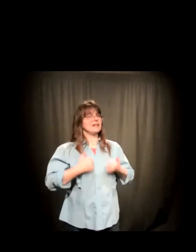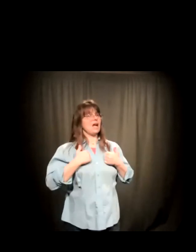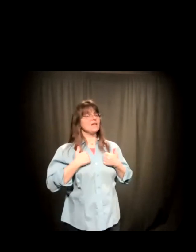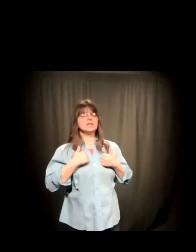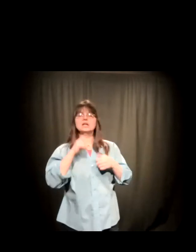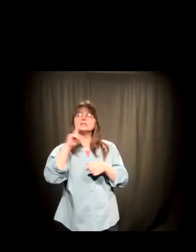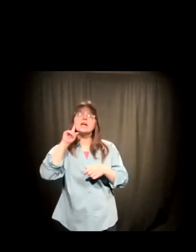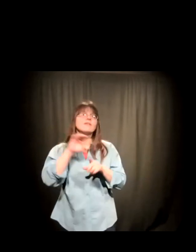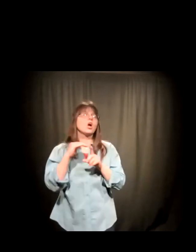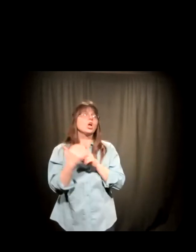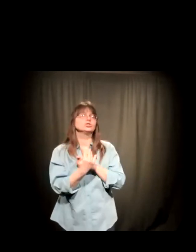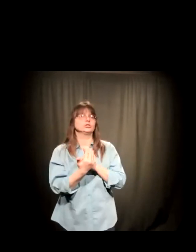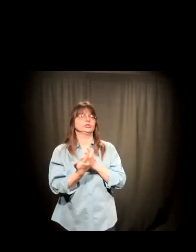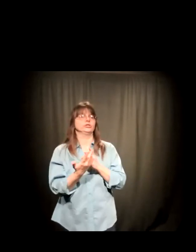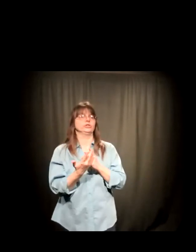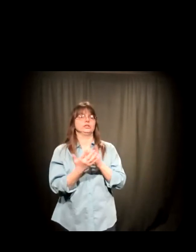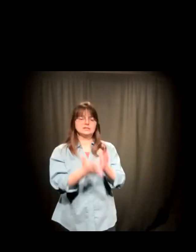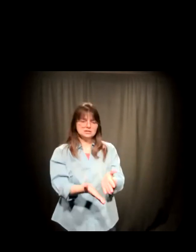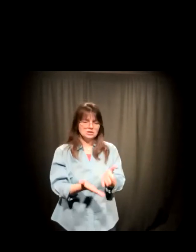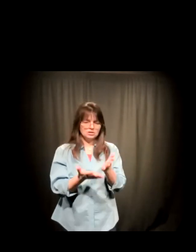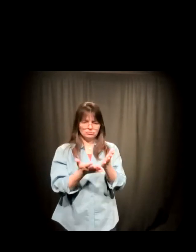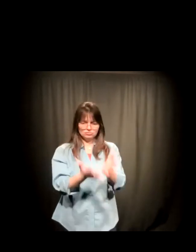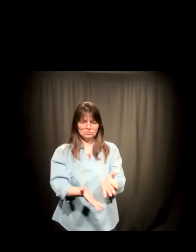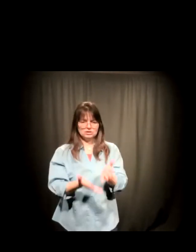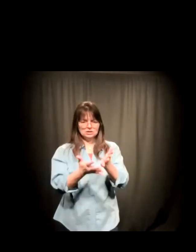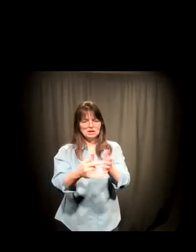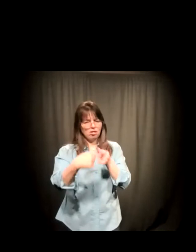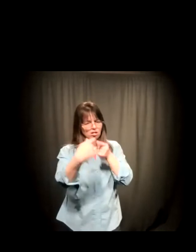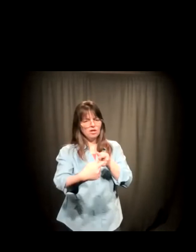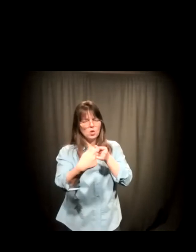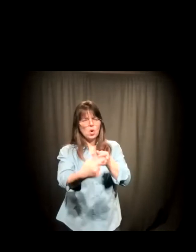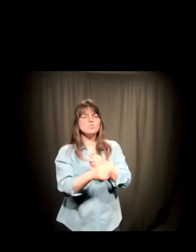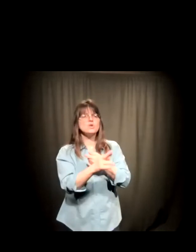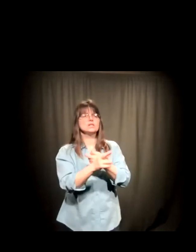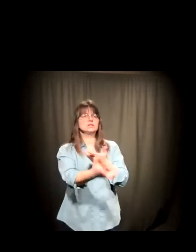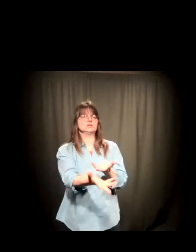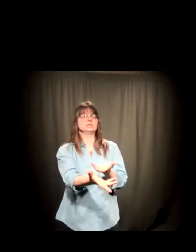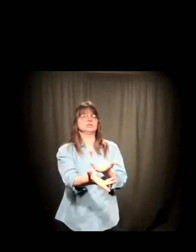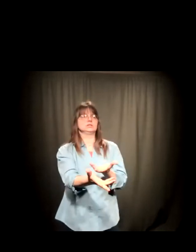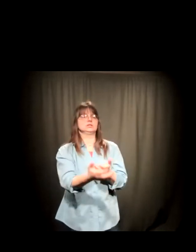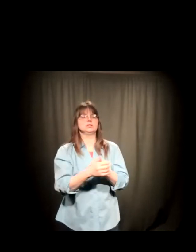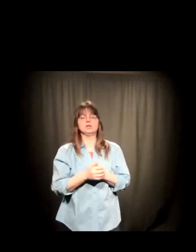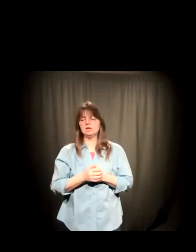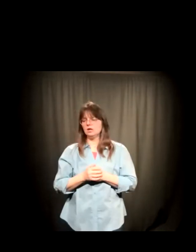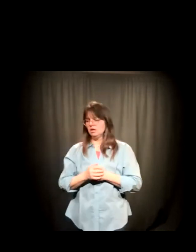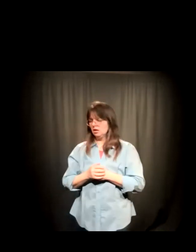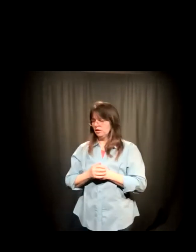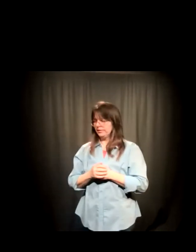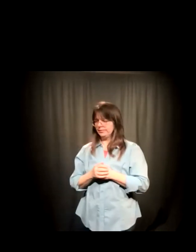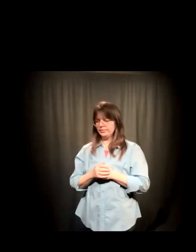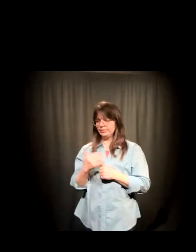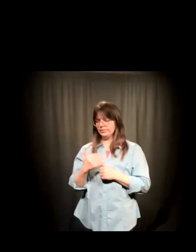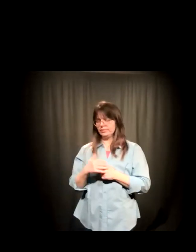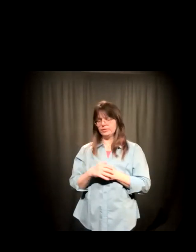The theft of this language, culture, and dignity was the legacy of